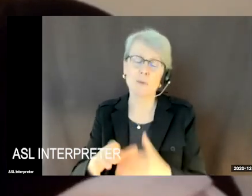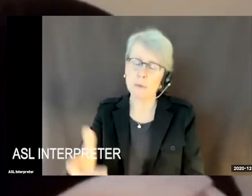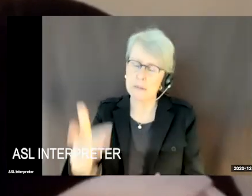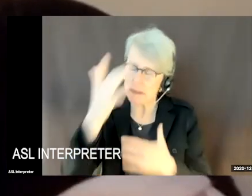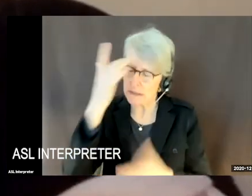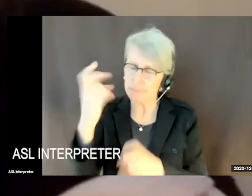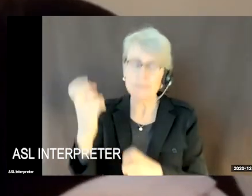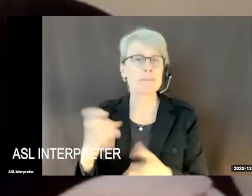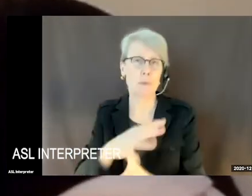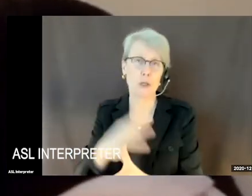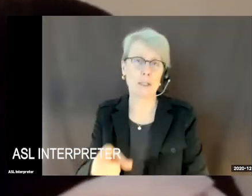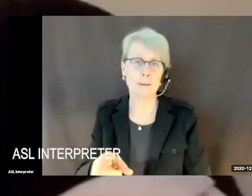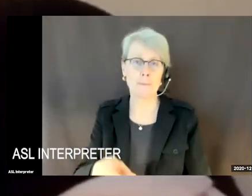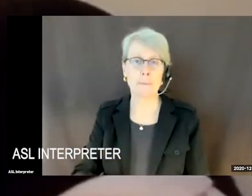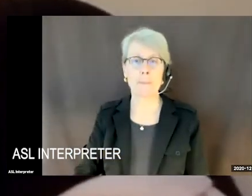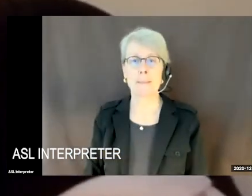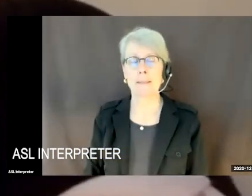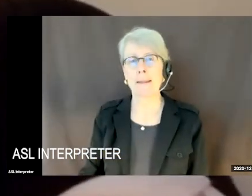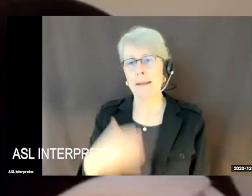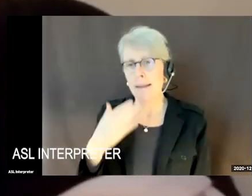disabilities. It will go to the most sick.